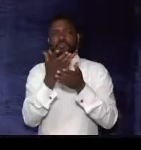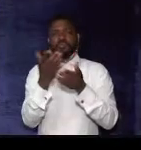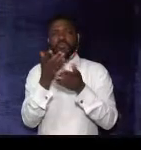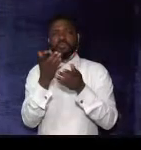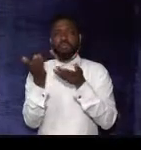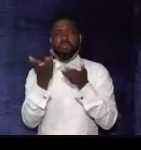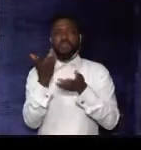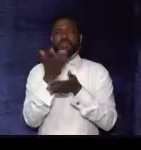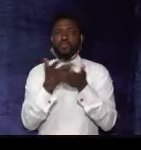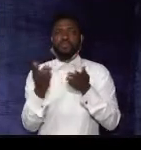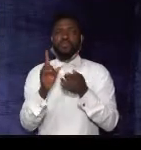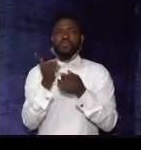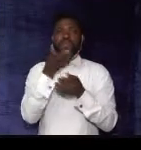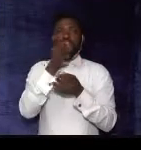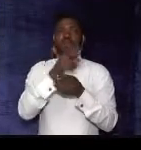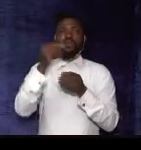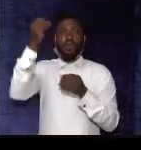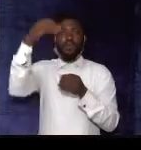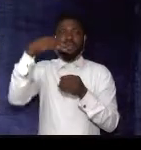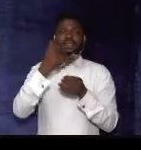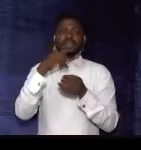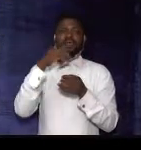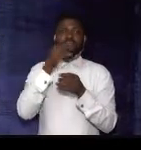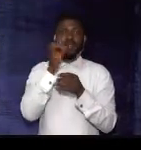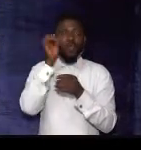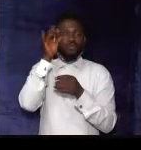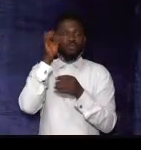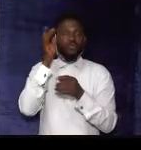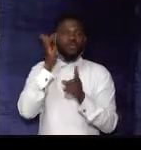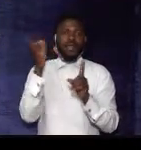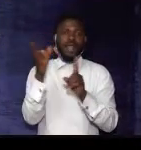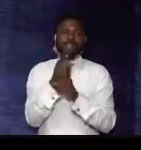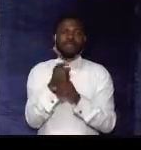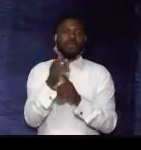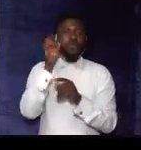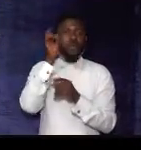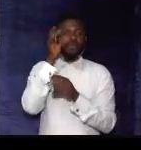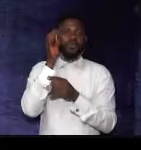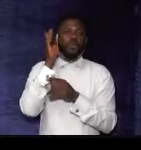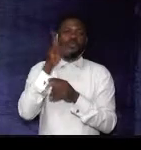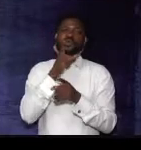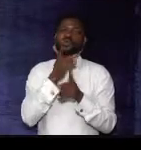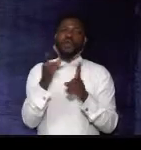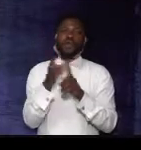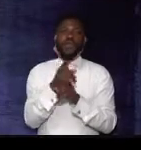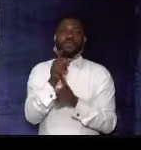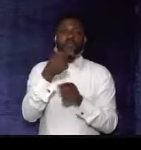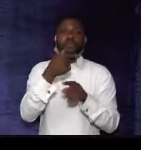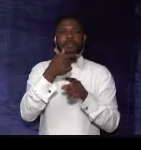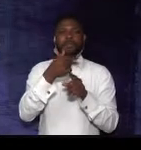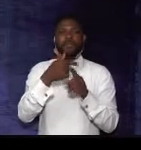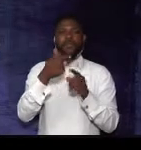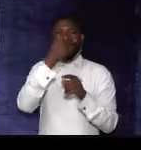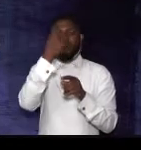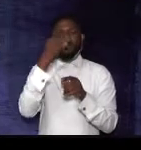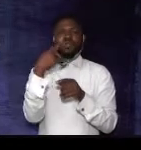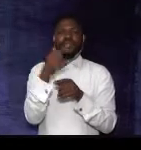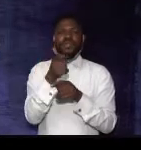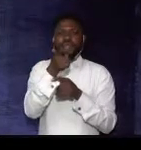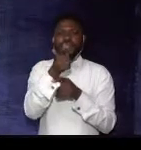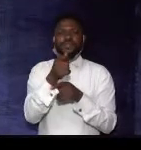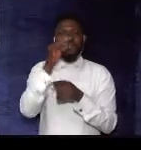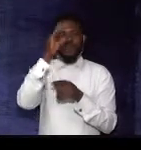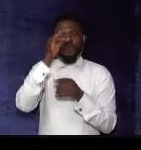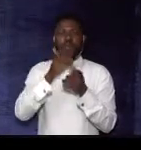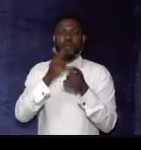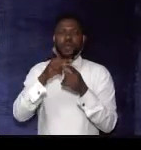something when there is no light or poor lighting, they will say, "Ojuju will catch me." Ojuju will not actually catch you, but because the little boy